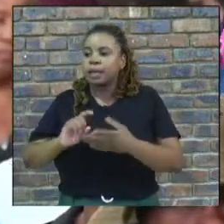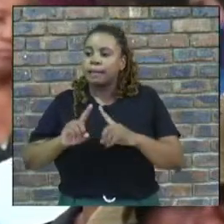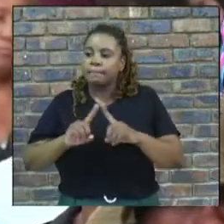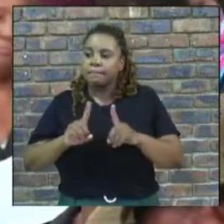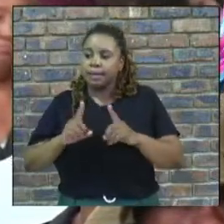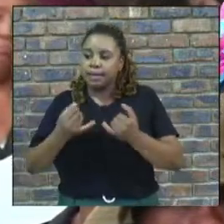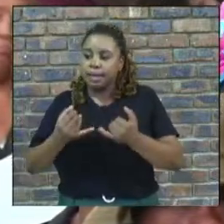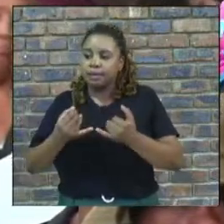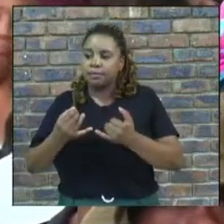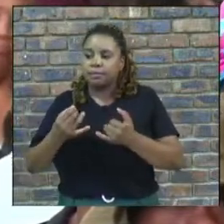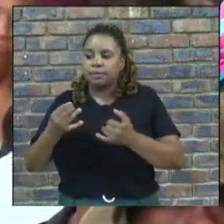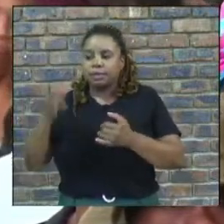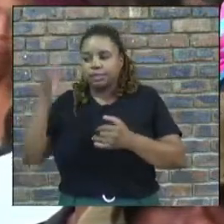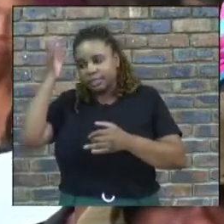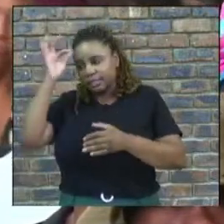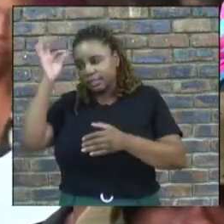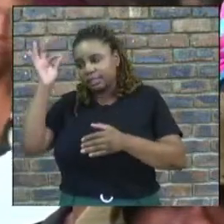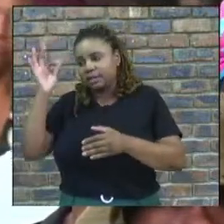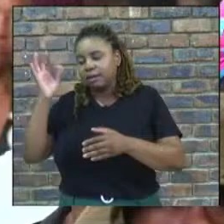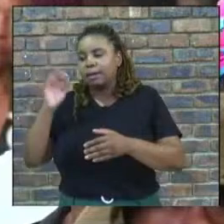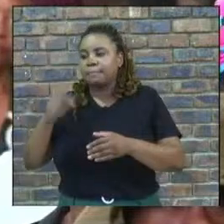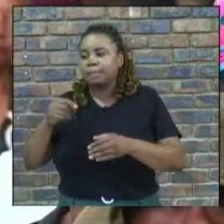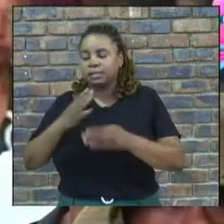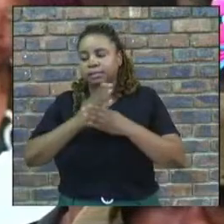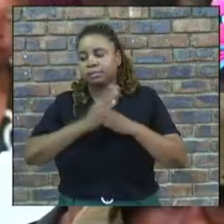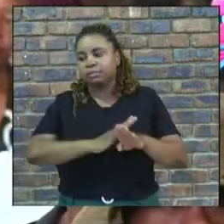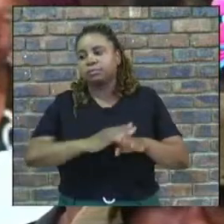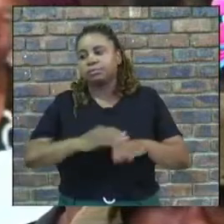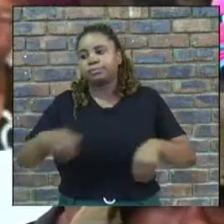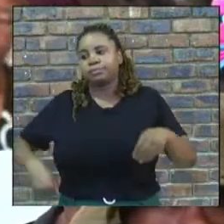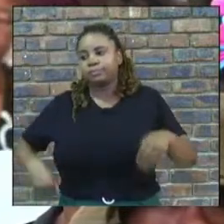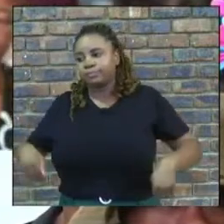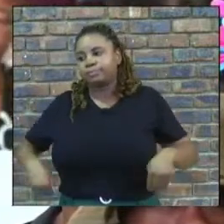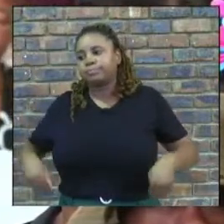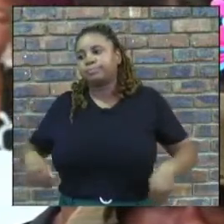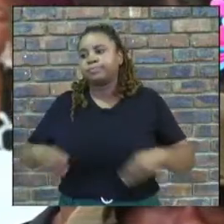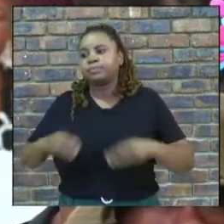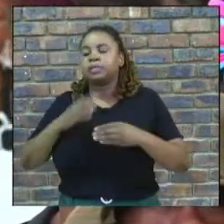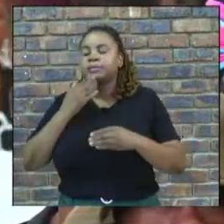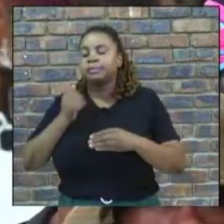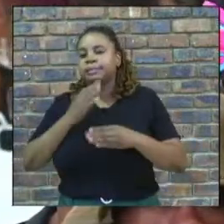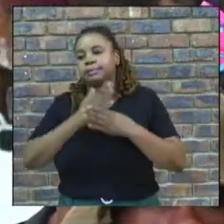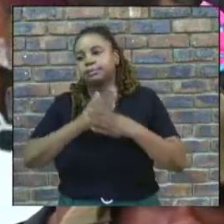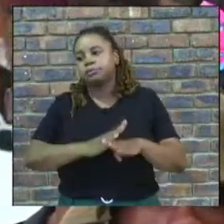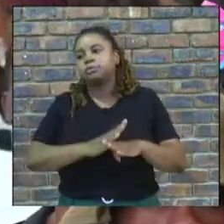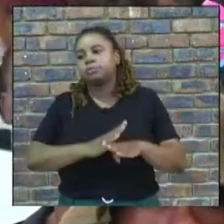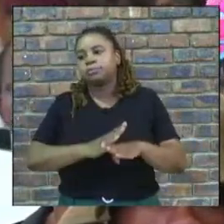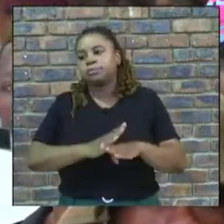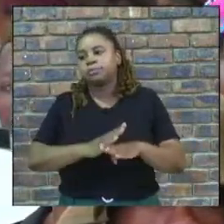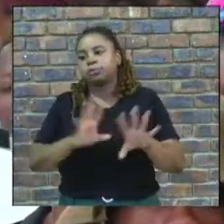and kunzima ukuthi indaba yamazamazama i-capture, so iyoziqedwe nendaba yamazamazama. Ngiyabonga.